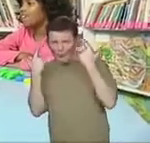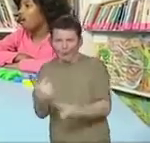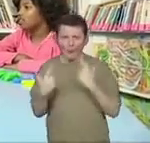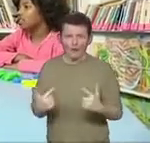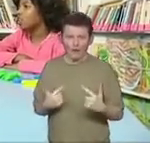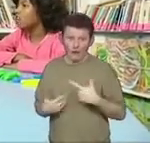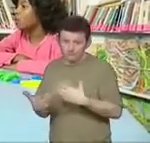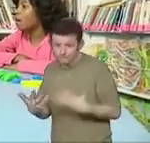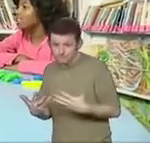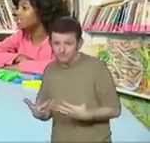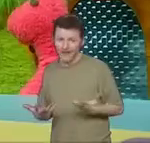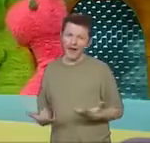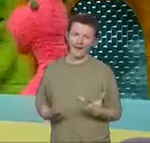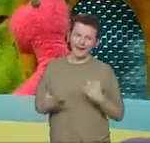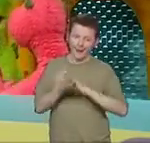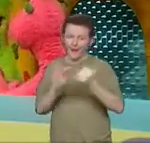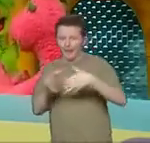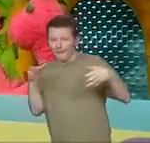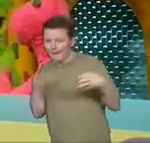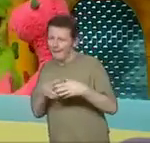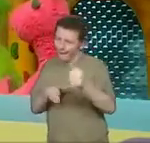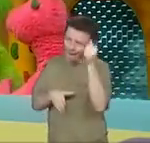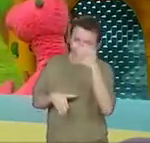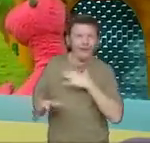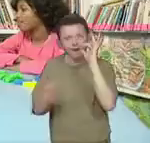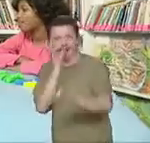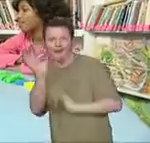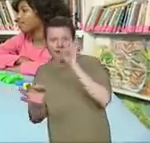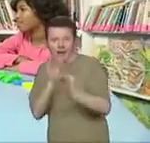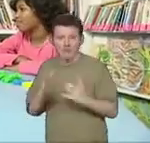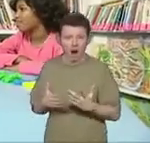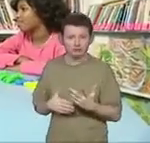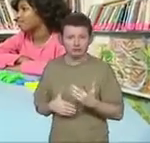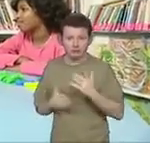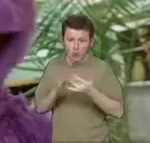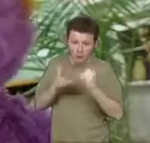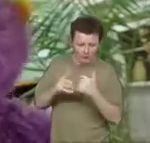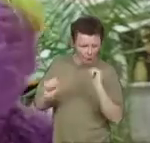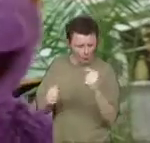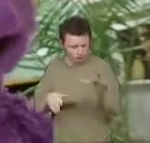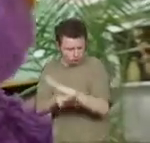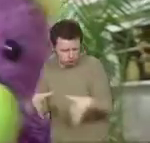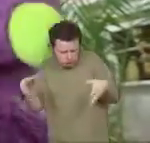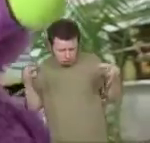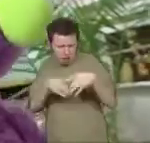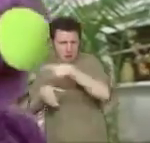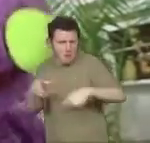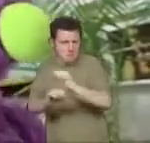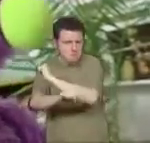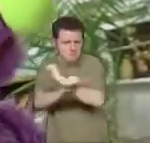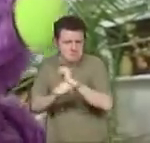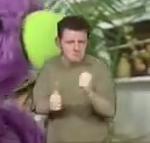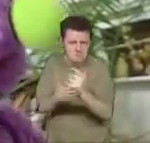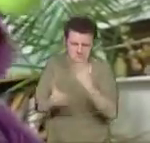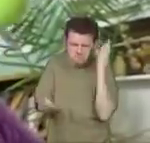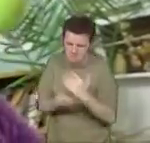asking lots of questions. Just like hoobs. No wonder hoobs and tiddly peeps get on so